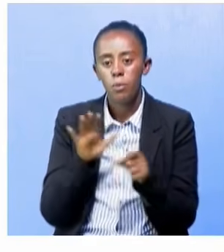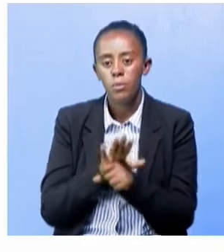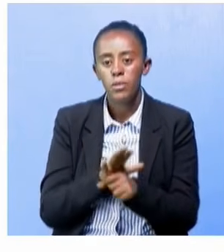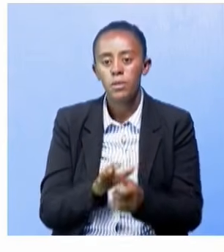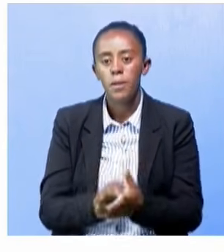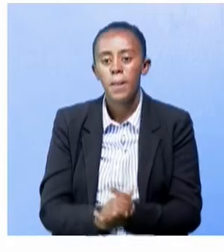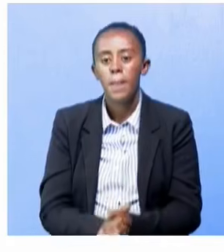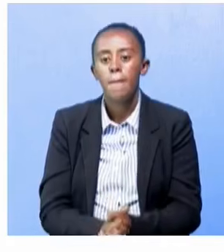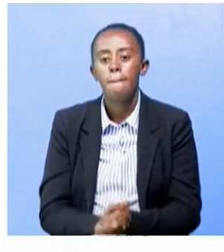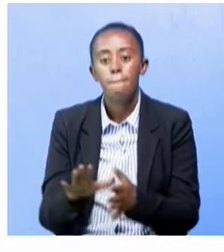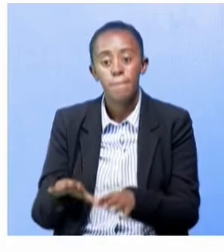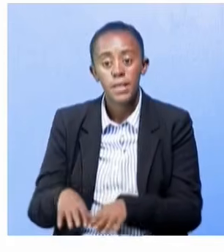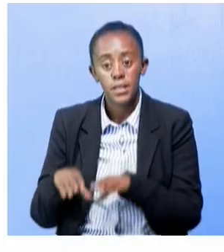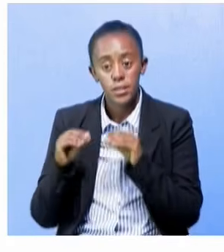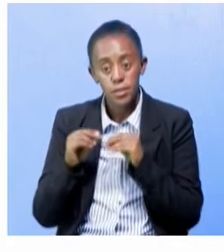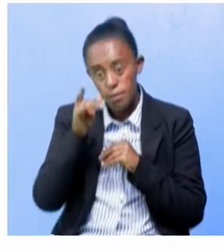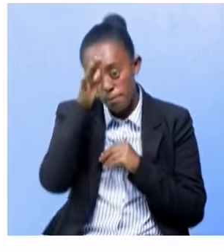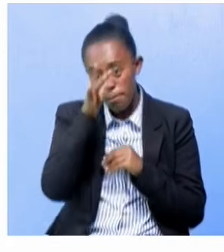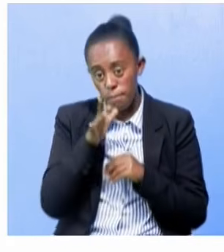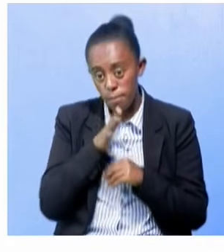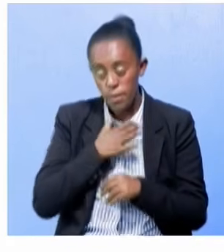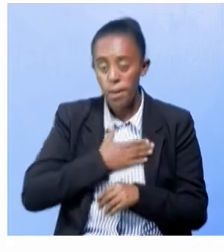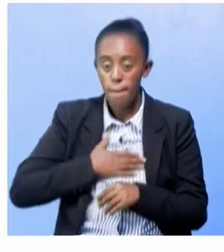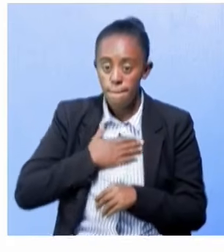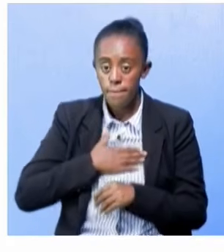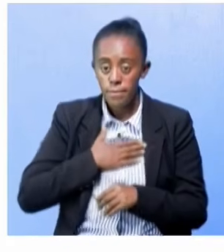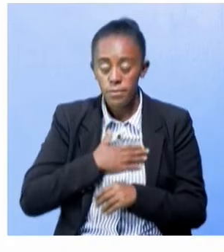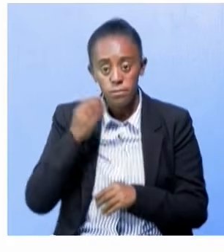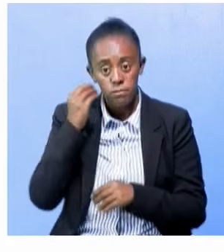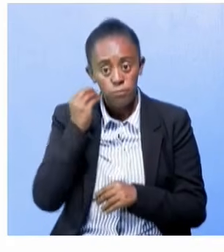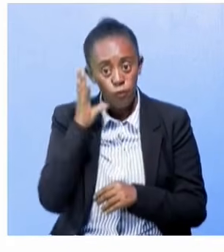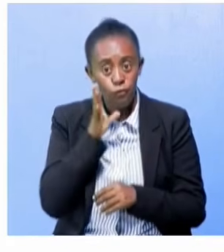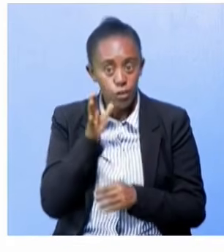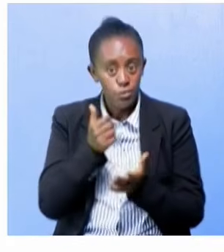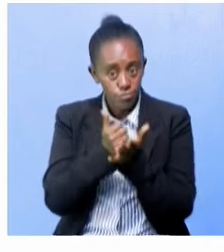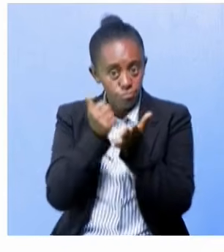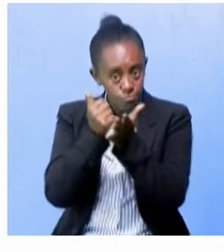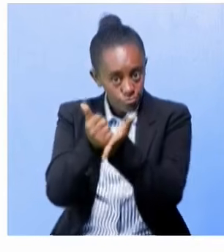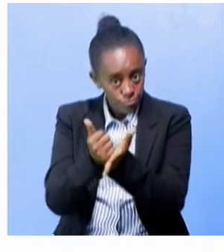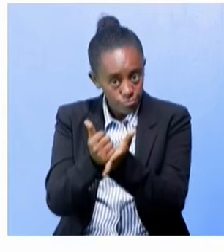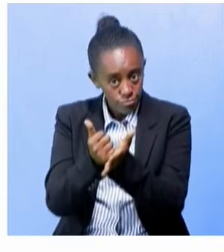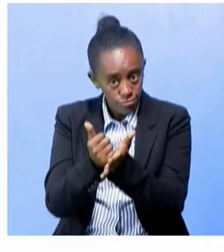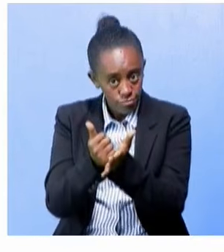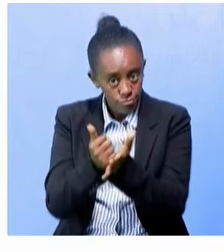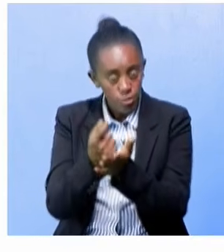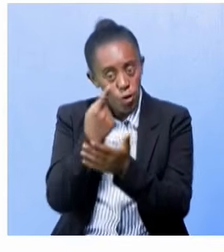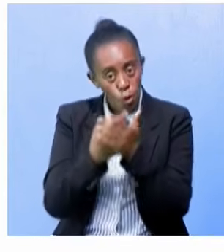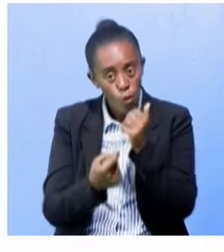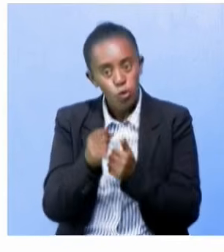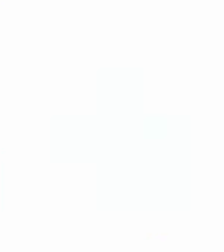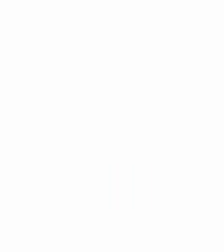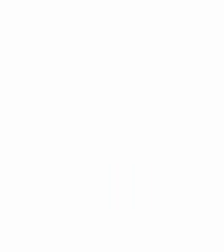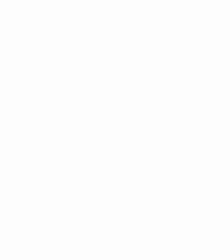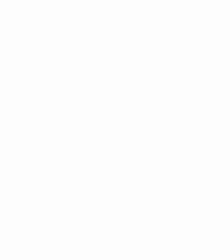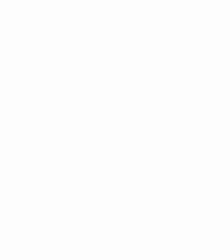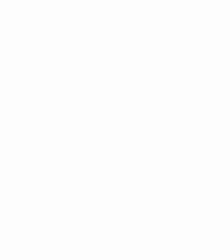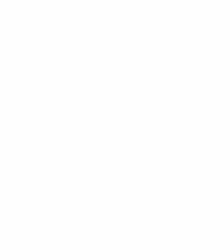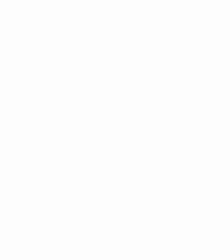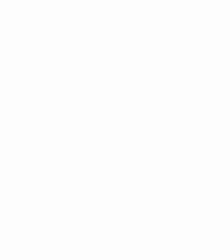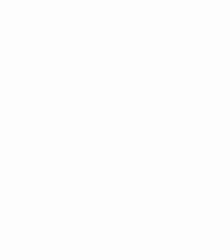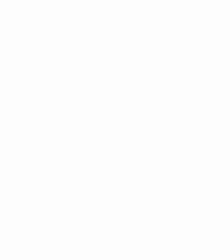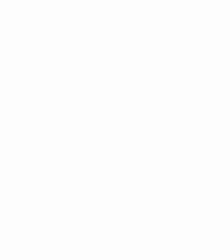paragraph. Students, parents, please don't forget to help them. They have only 2 minutes.